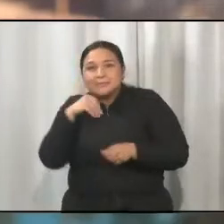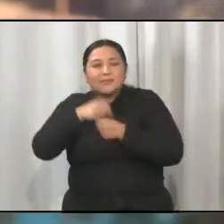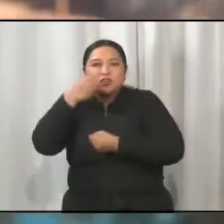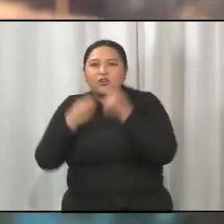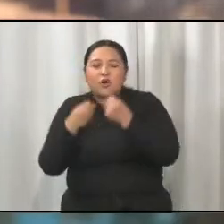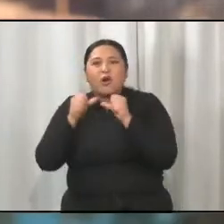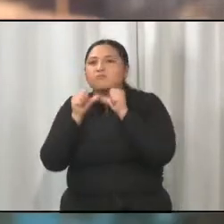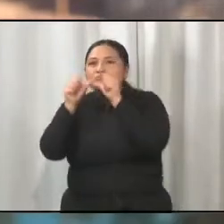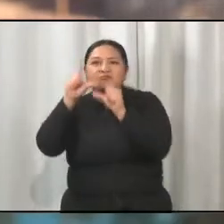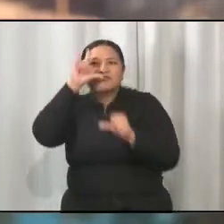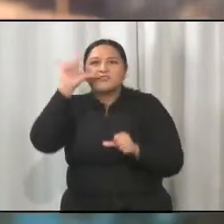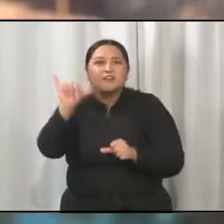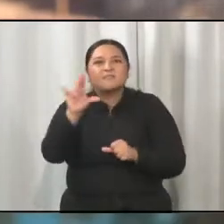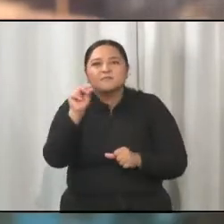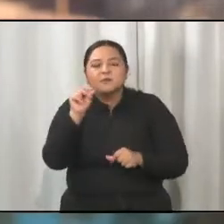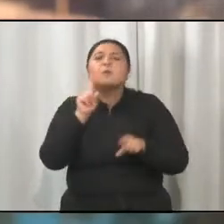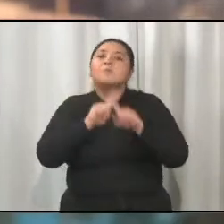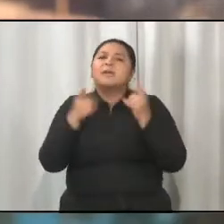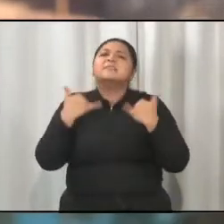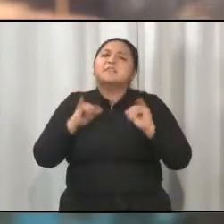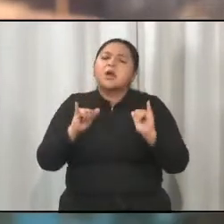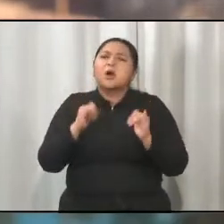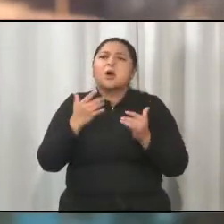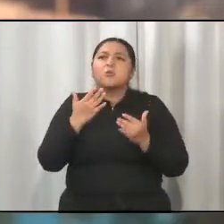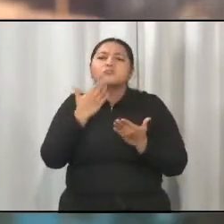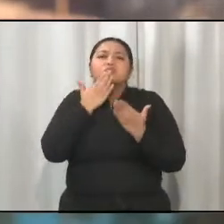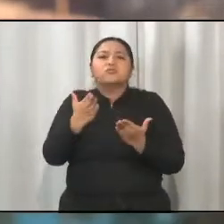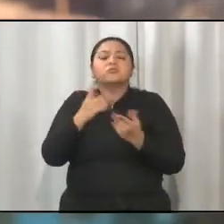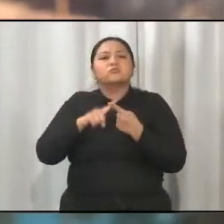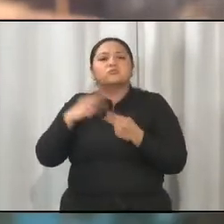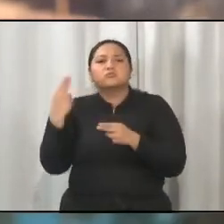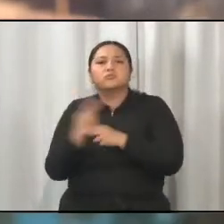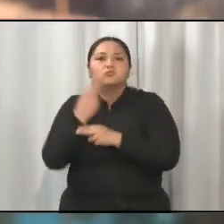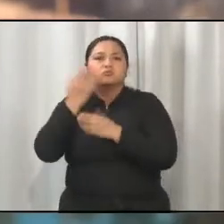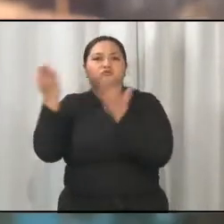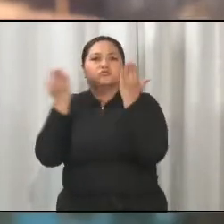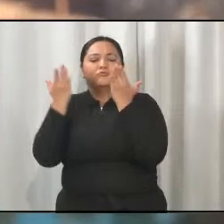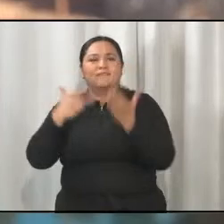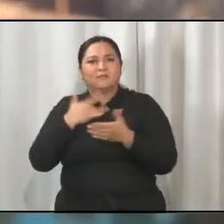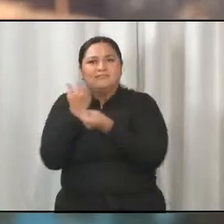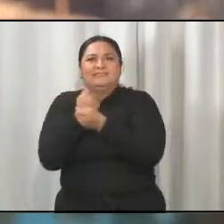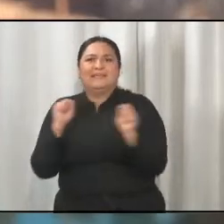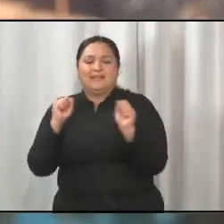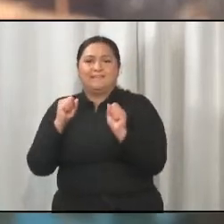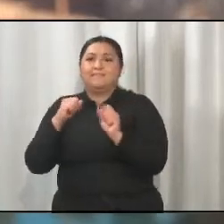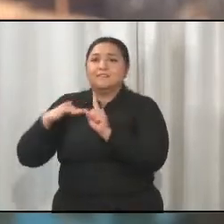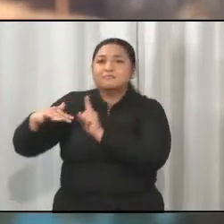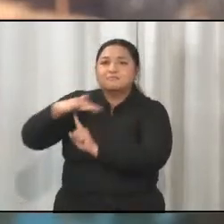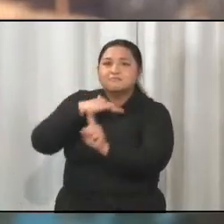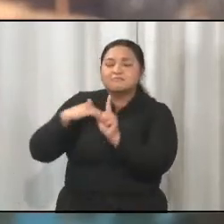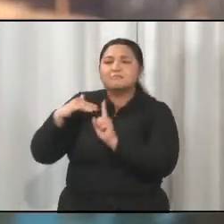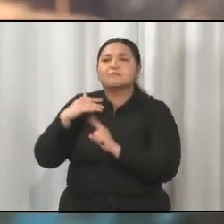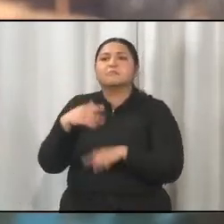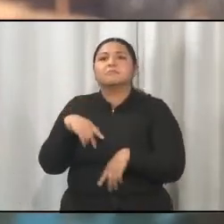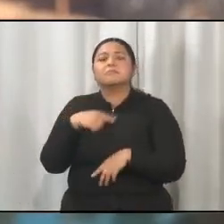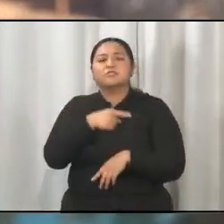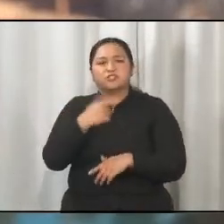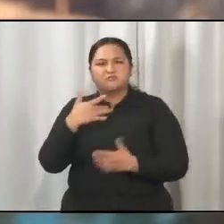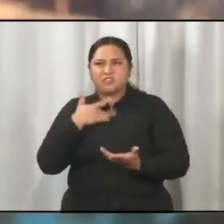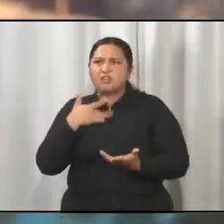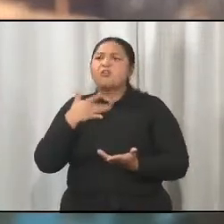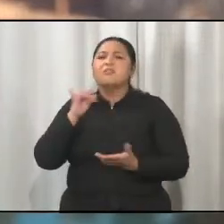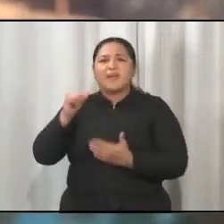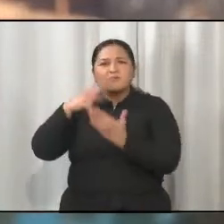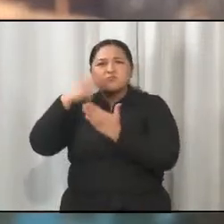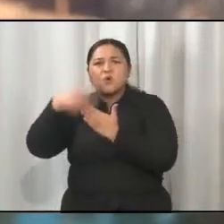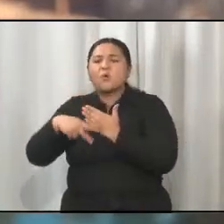housing, she felt much safer sleeping there. She reports feeling that there was a community within the program where people looked out for each other,